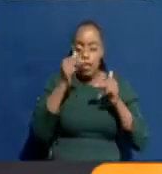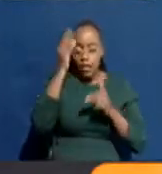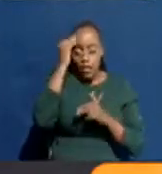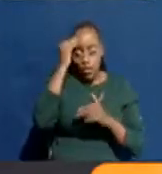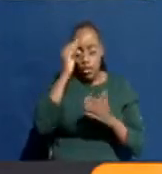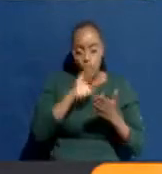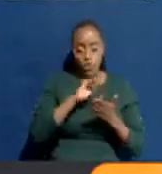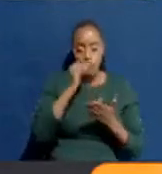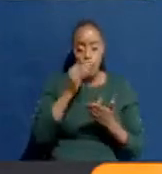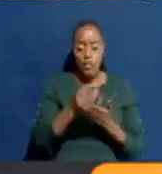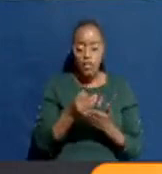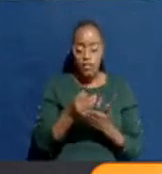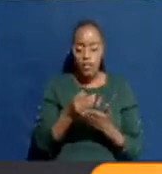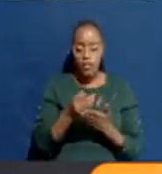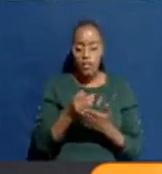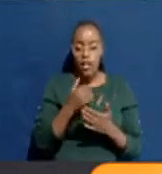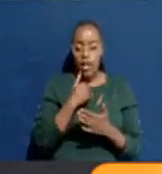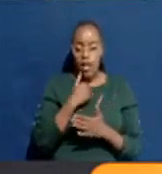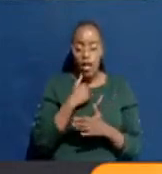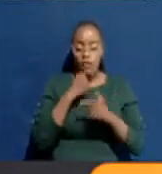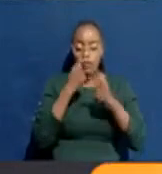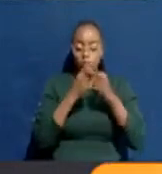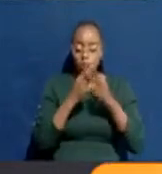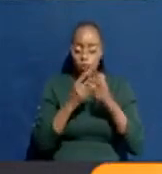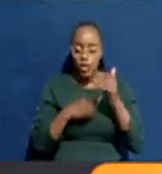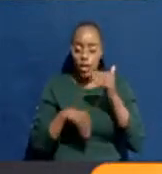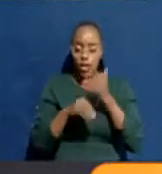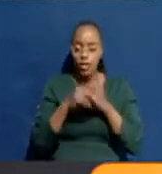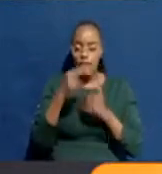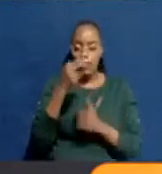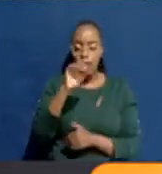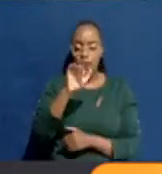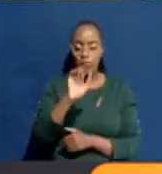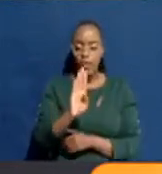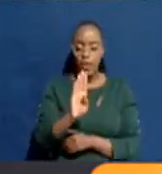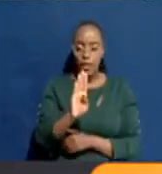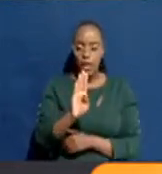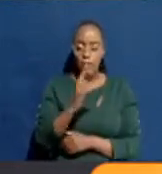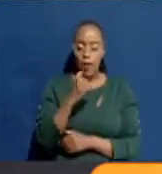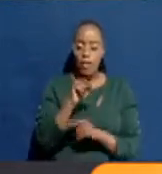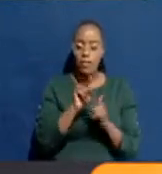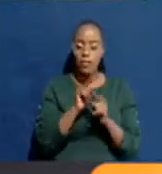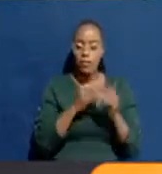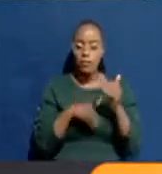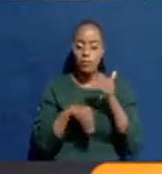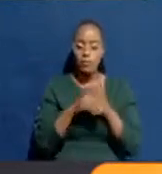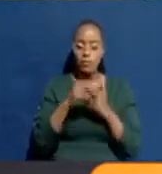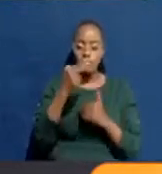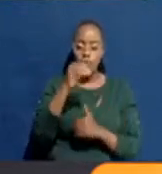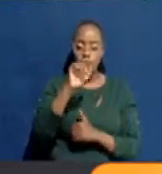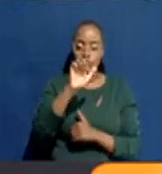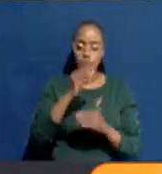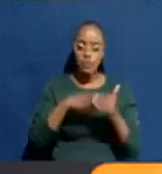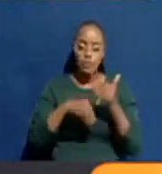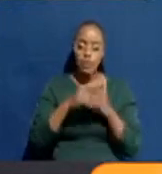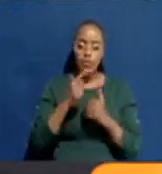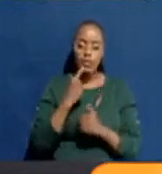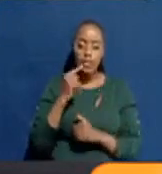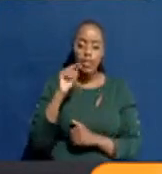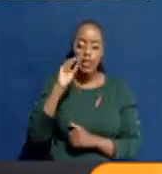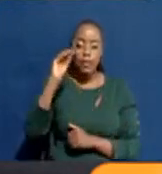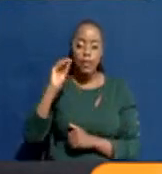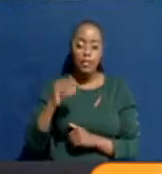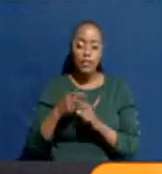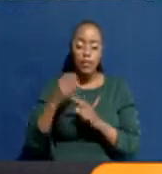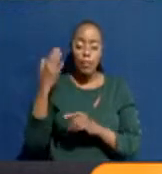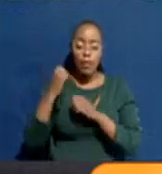funding. We are topping up HELB. Actually, we are increasing HELB allocation by 100% from